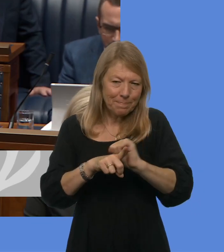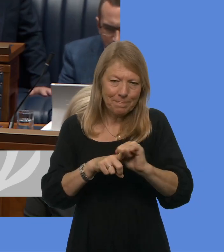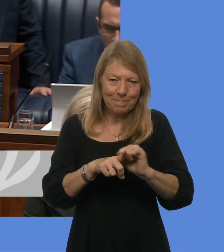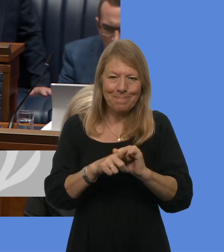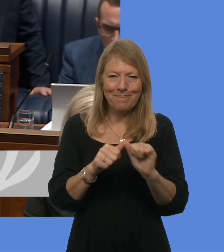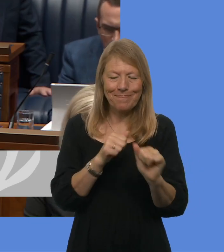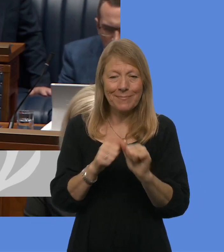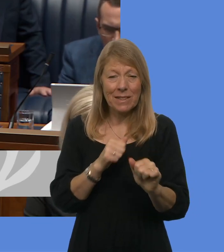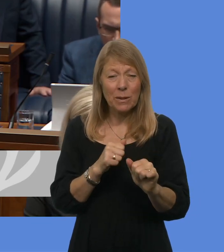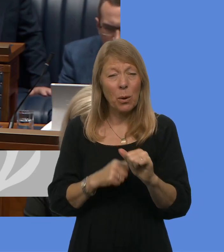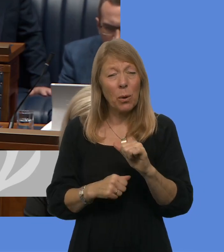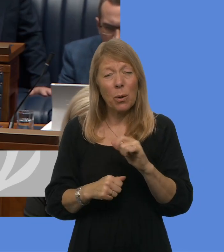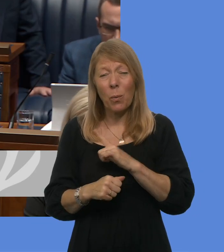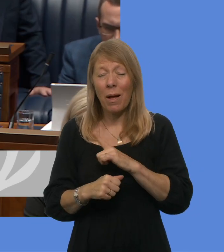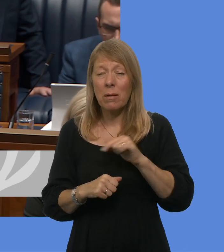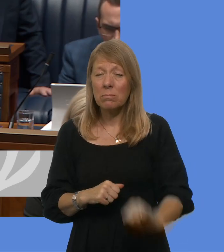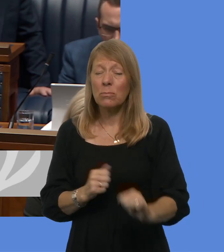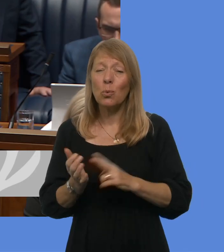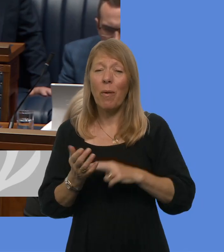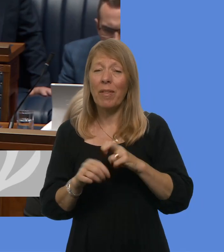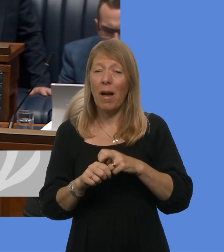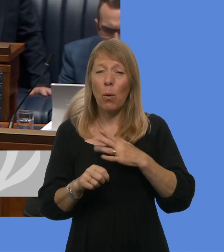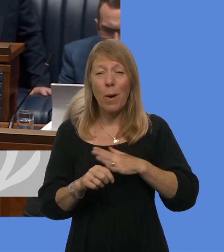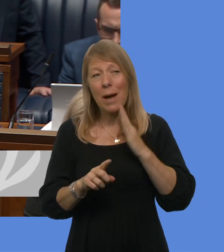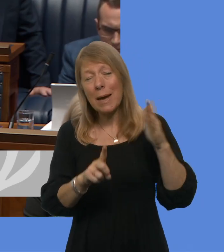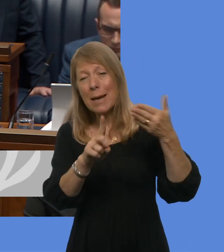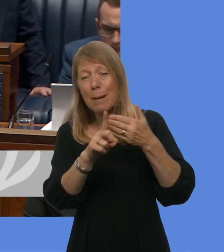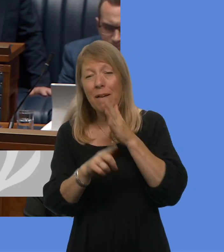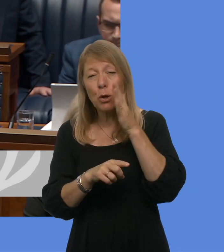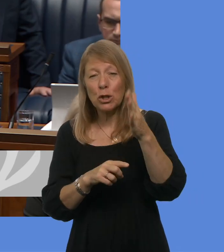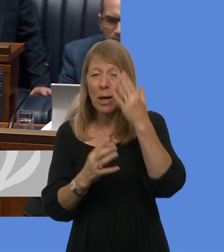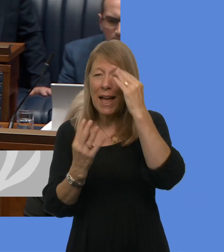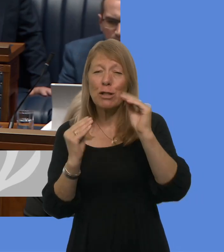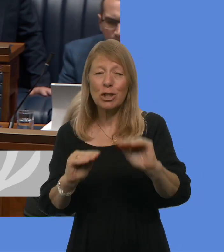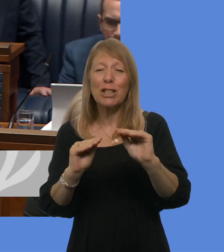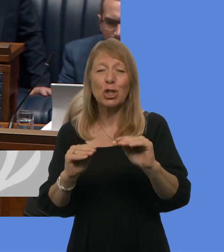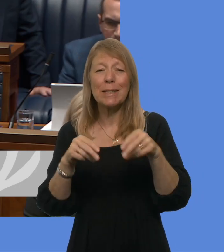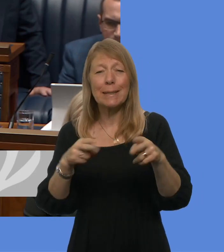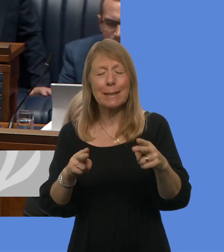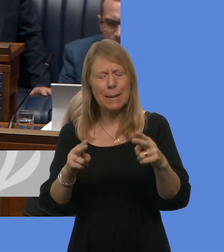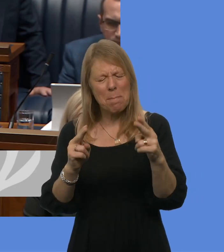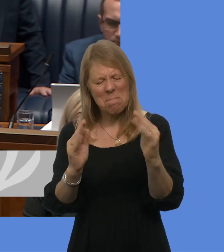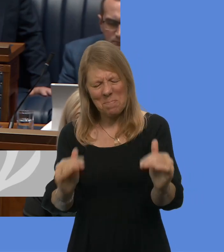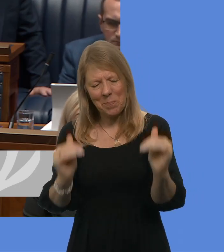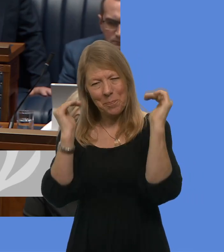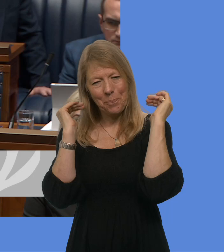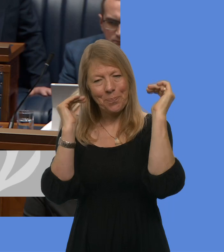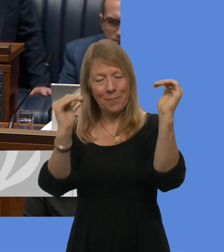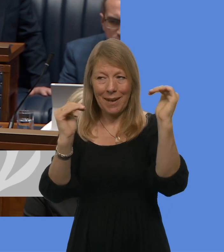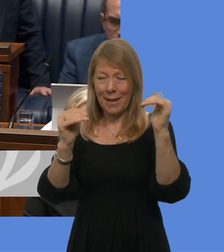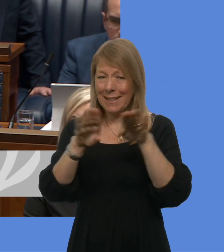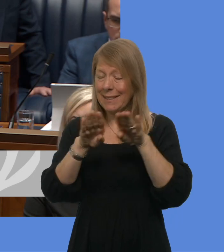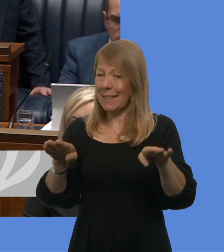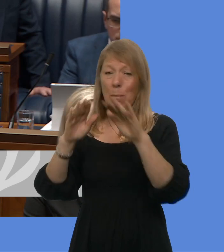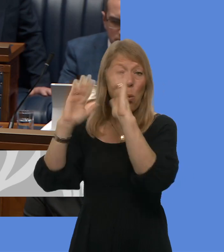evidence-informed world-class education system in Northern Ireland that is excellent, equitable and responsive to the needs of all of our young people.